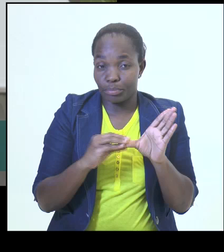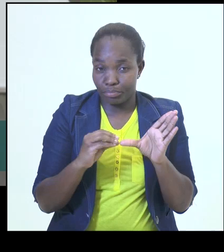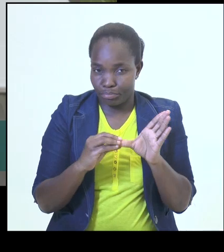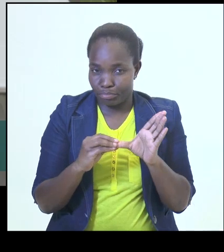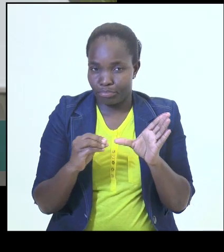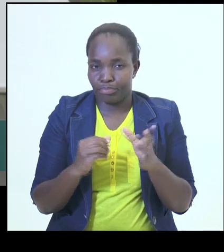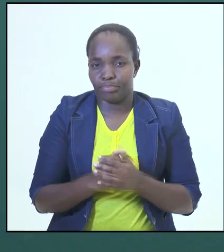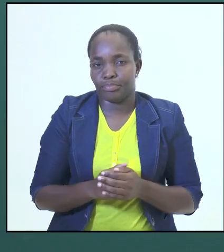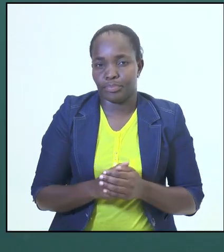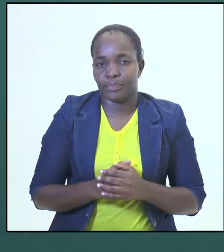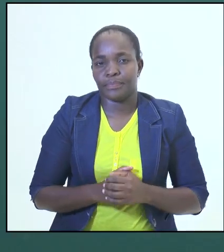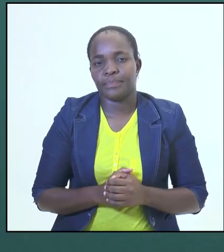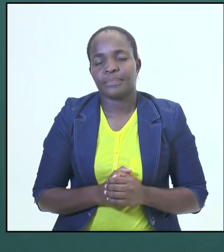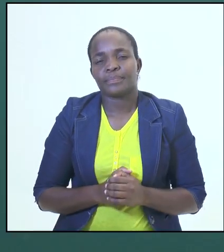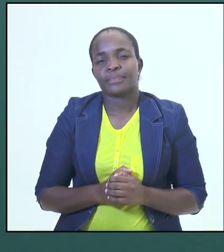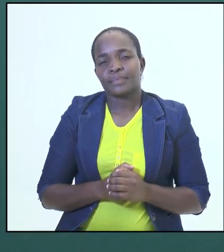plant leaf.